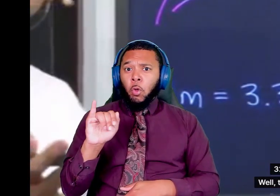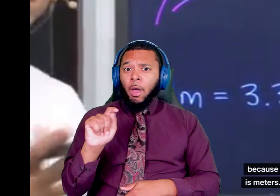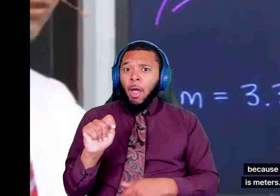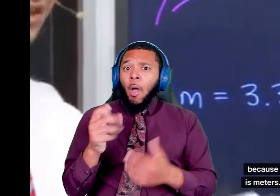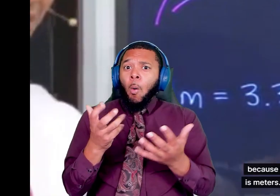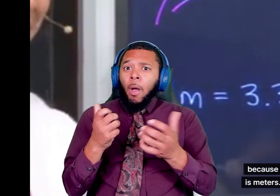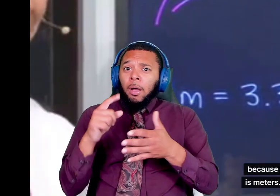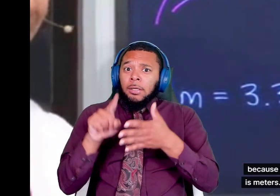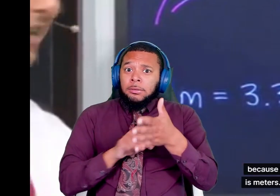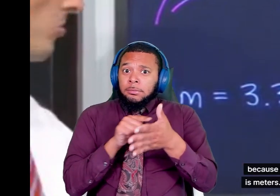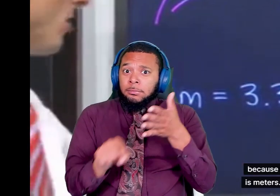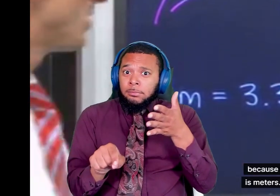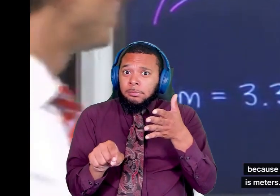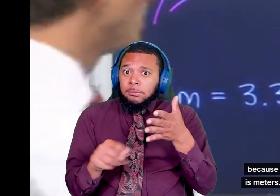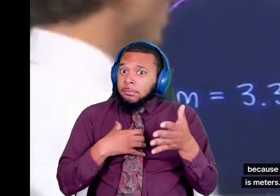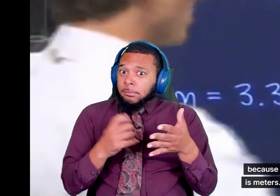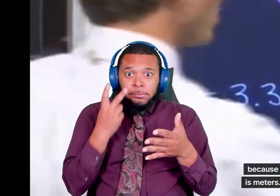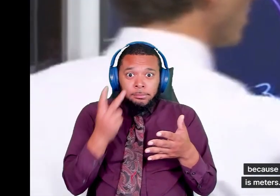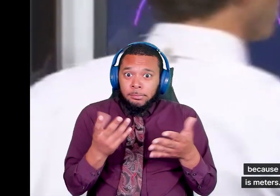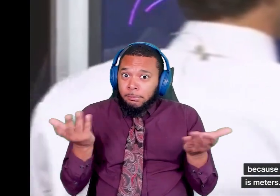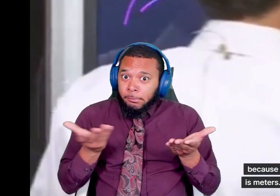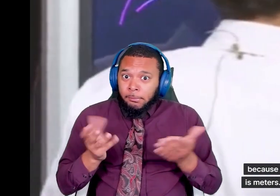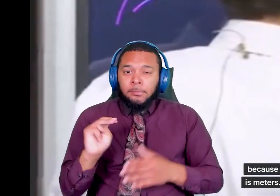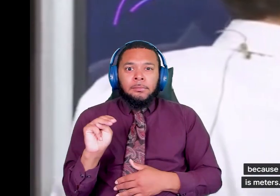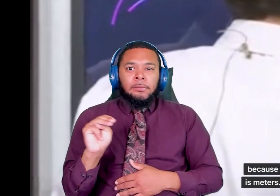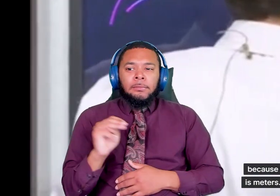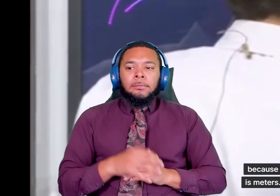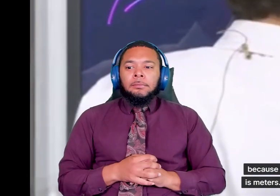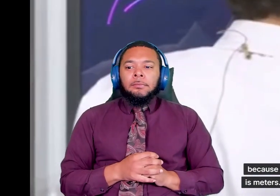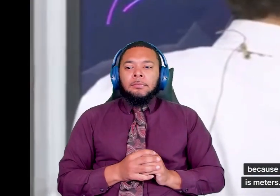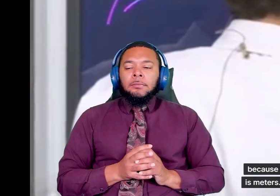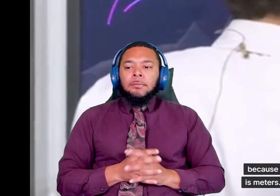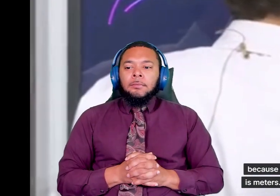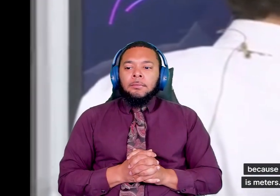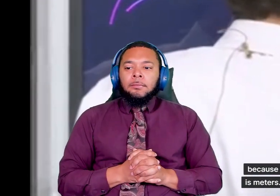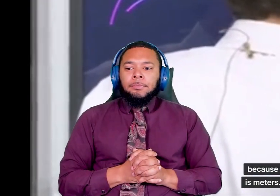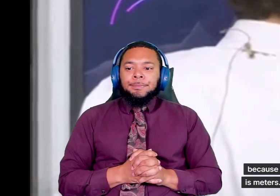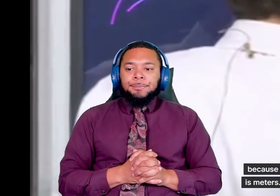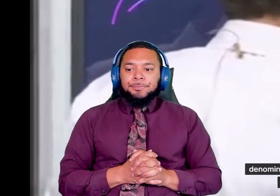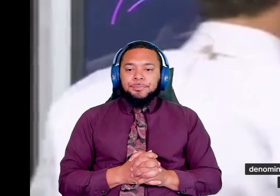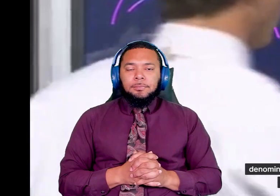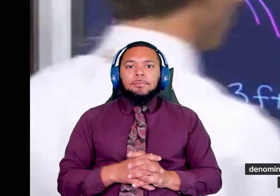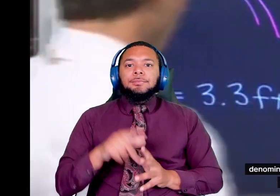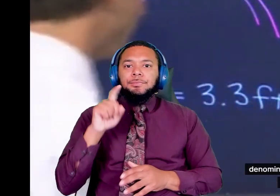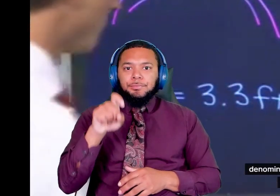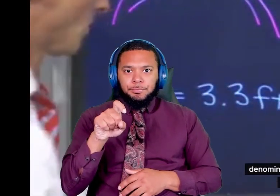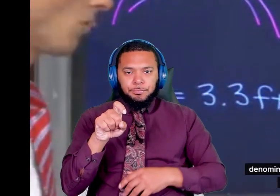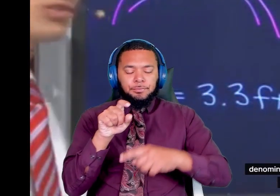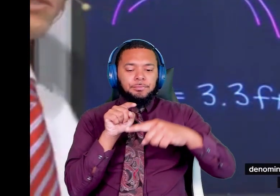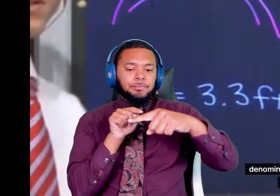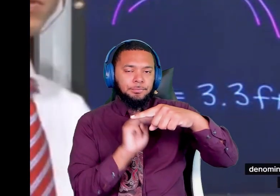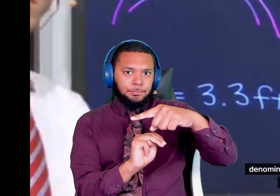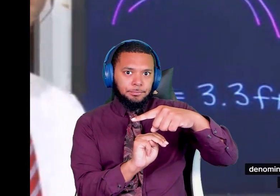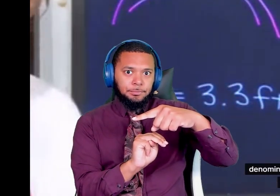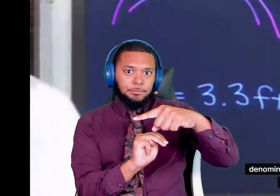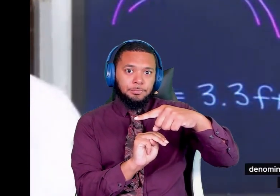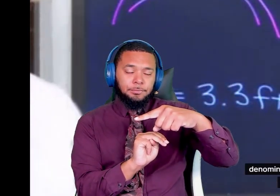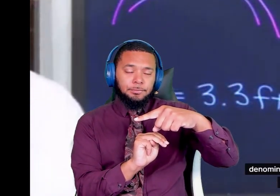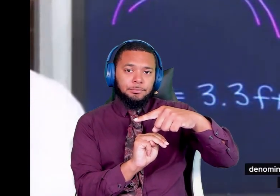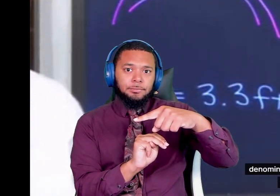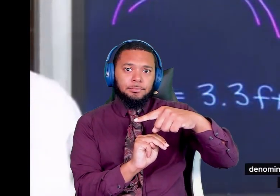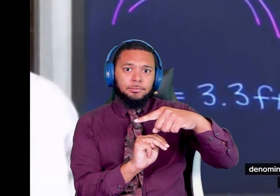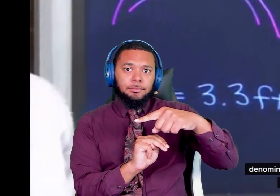cancel out because we don't want to see it anymore is meters. So the meters should be on the denominator. Or as the French would